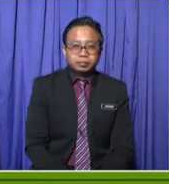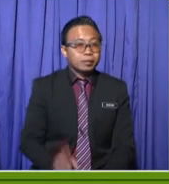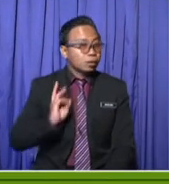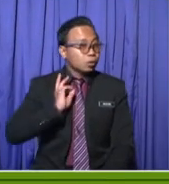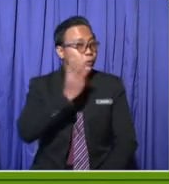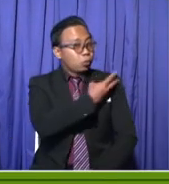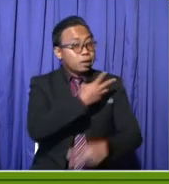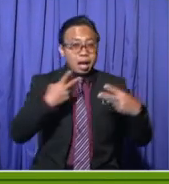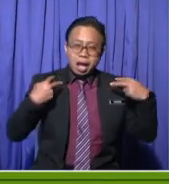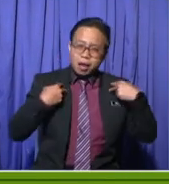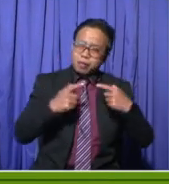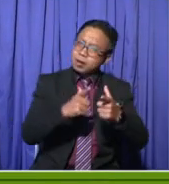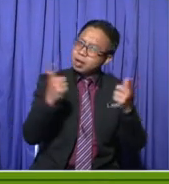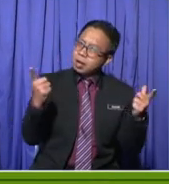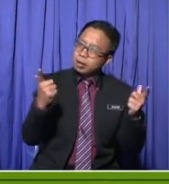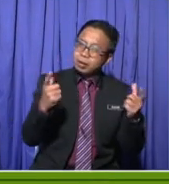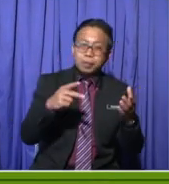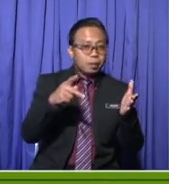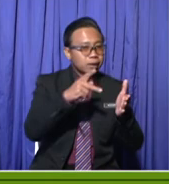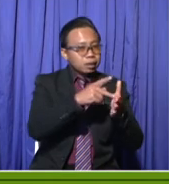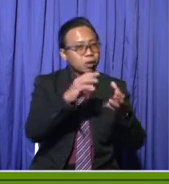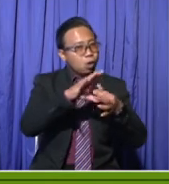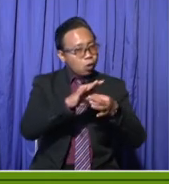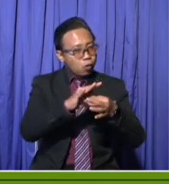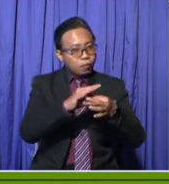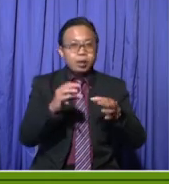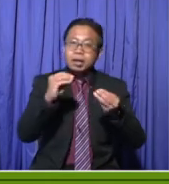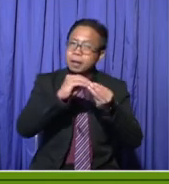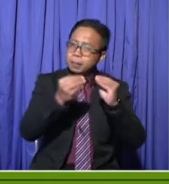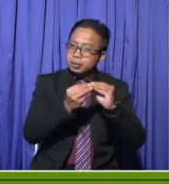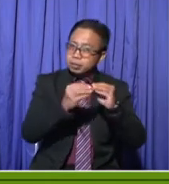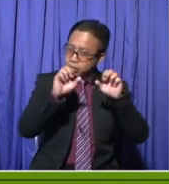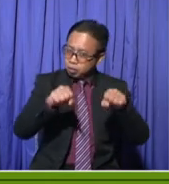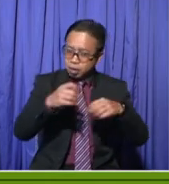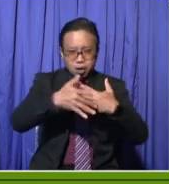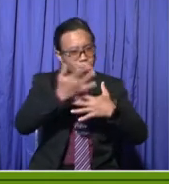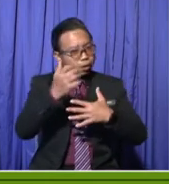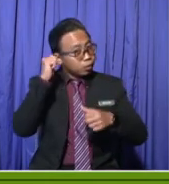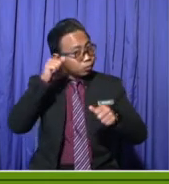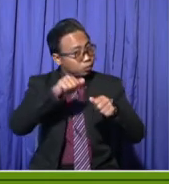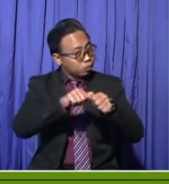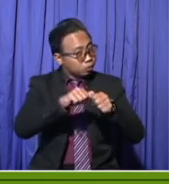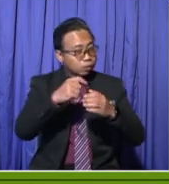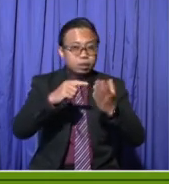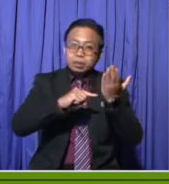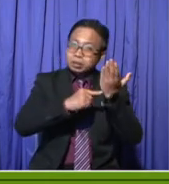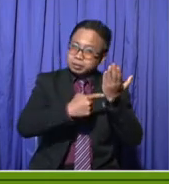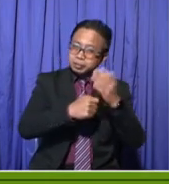We have different patterns of numbers. Can you recall back one by one?